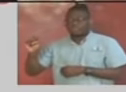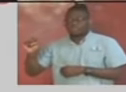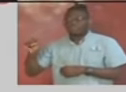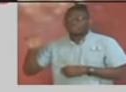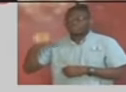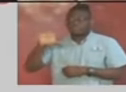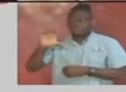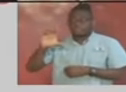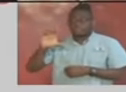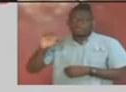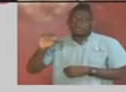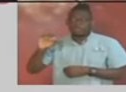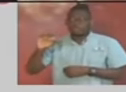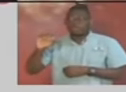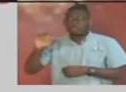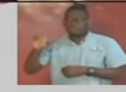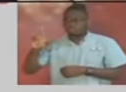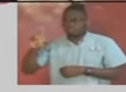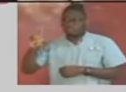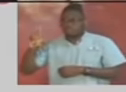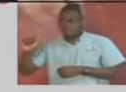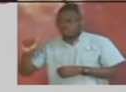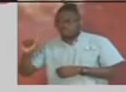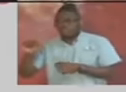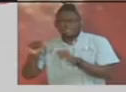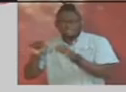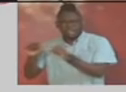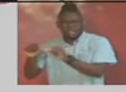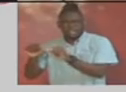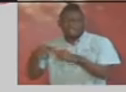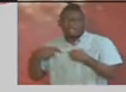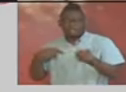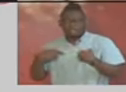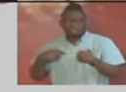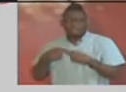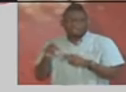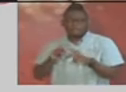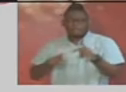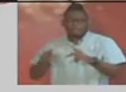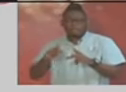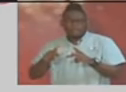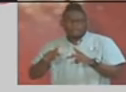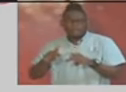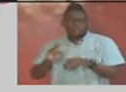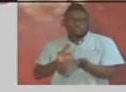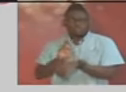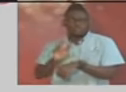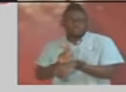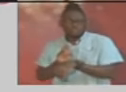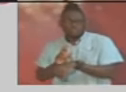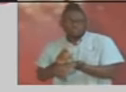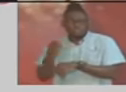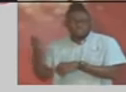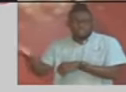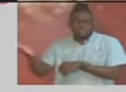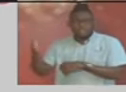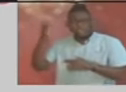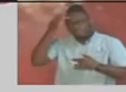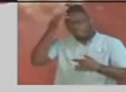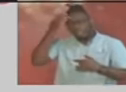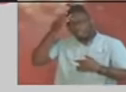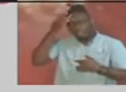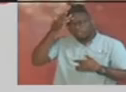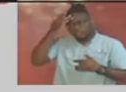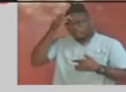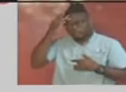throughout COVID-19, and that continues to be the case. Maybe a month or 2 ago, we would have taken the decision to try to get the majority